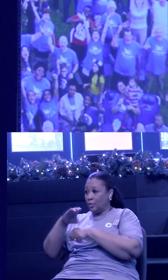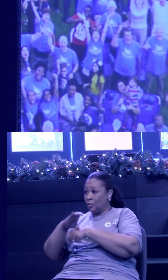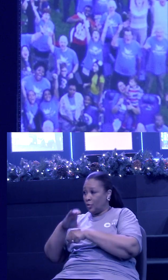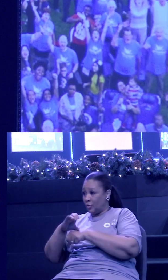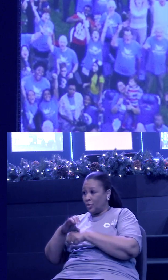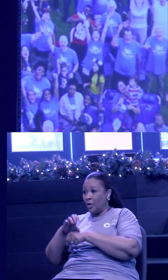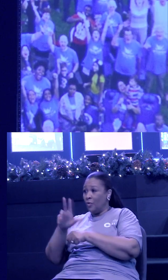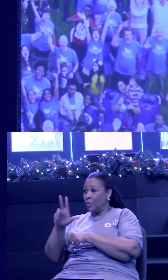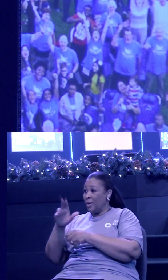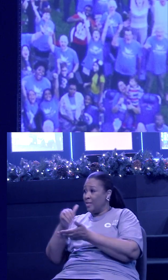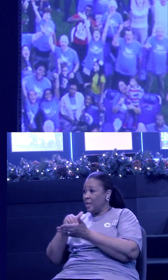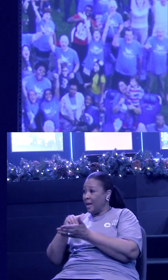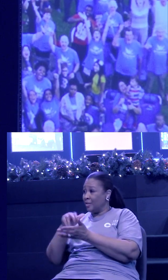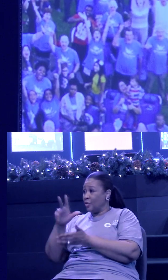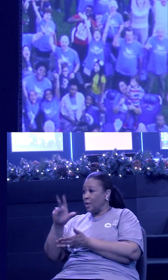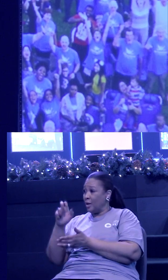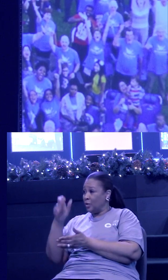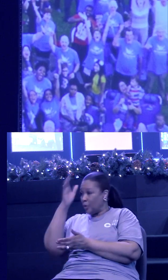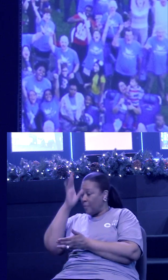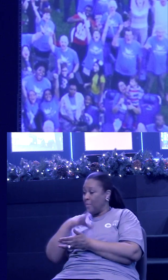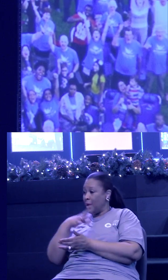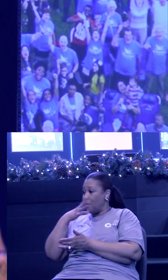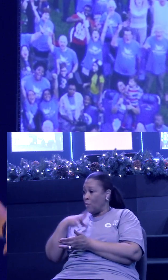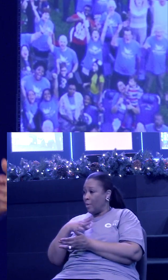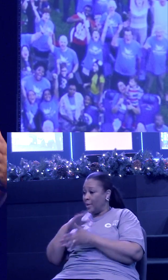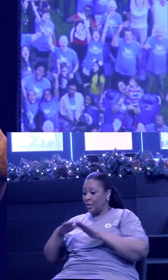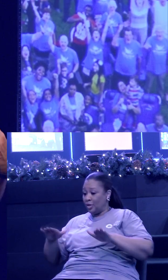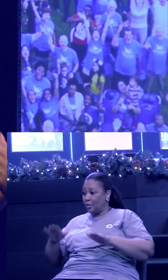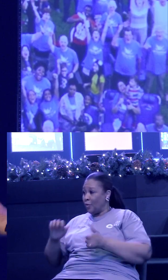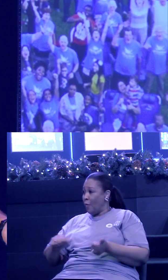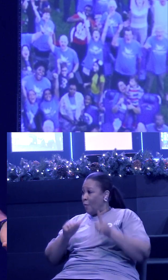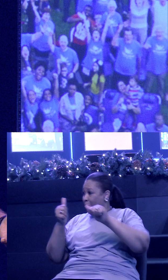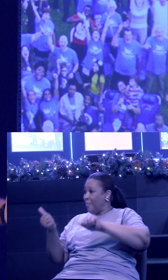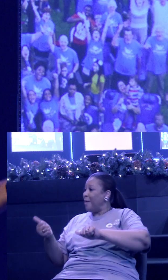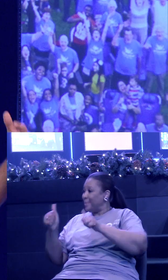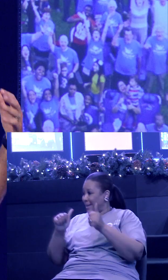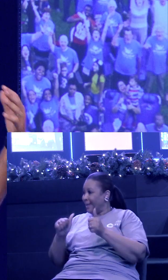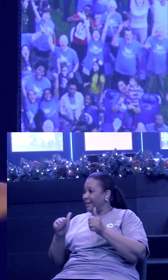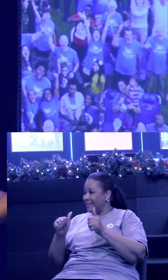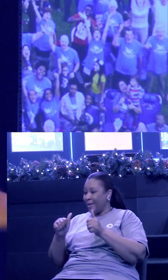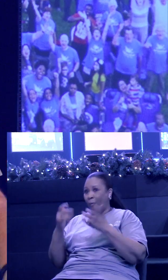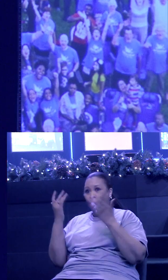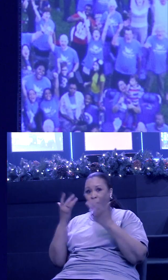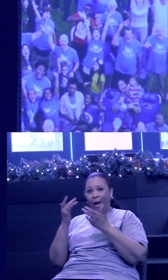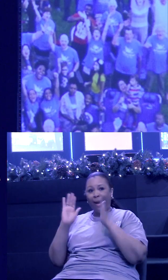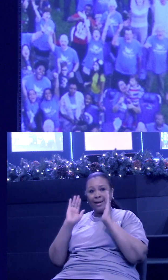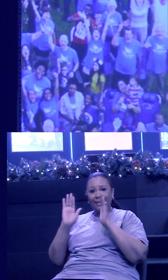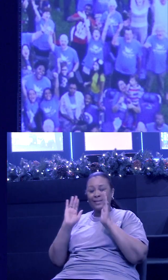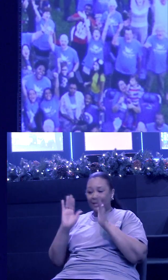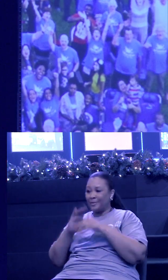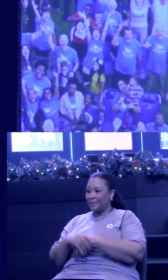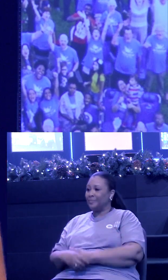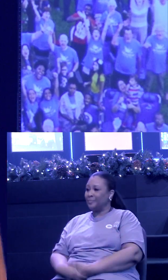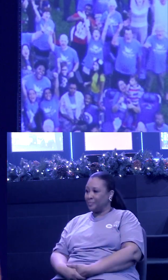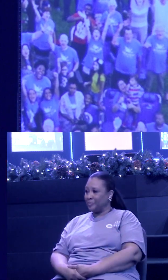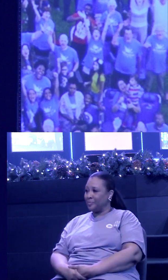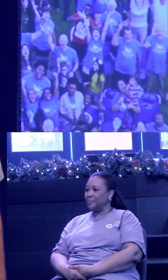over 3,300 men, women, and children were baptized into Christ. And that is something to celebrate,